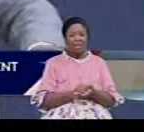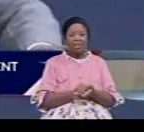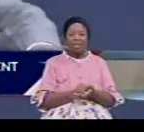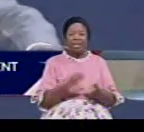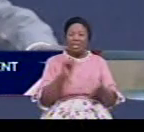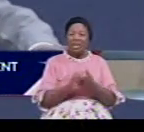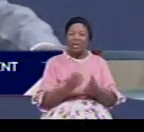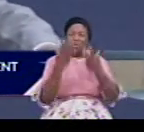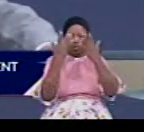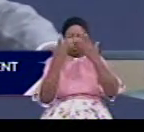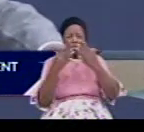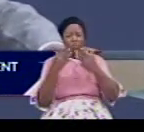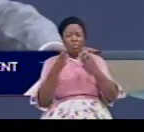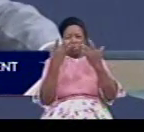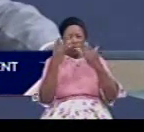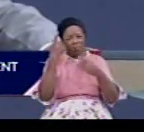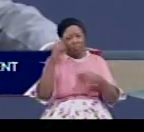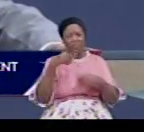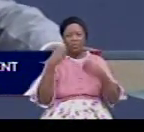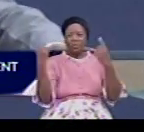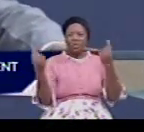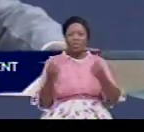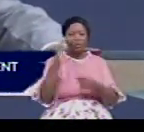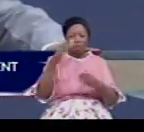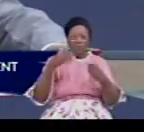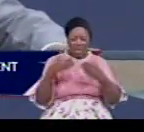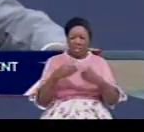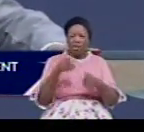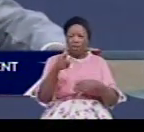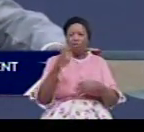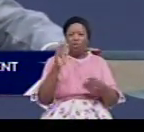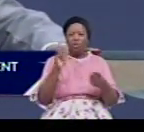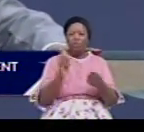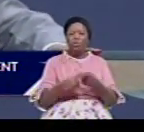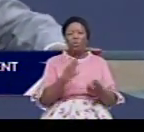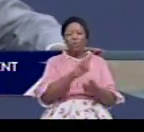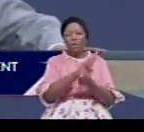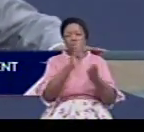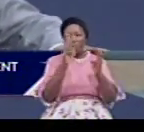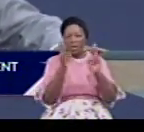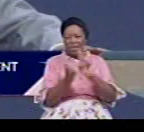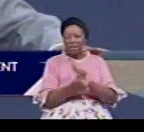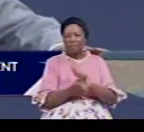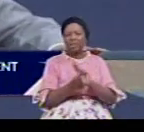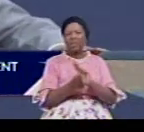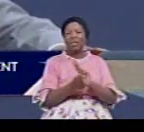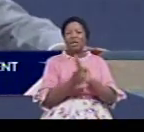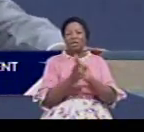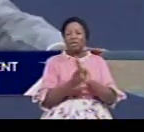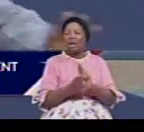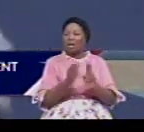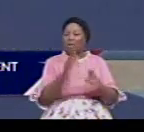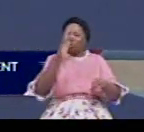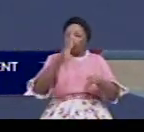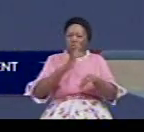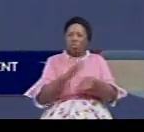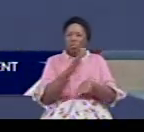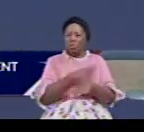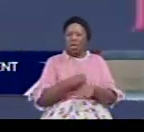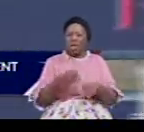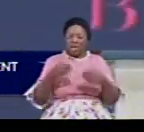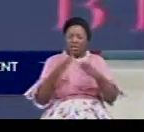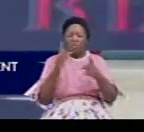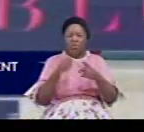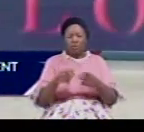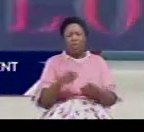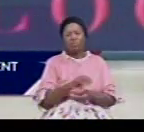the sorrow for sin will lead you to repentance, conviction, leading to conversion. It